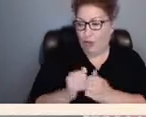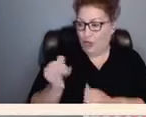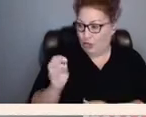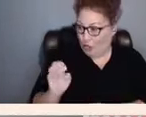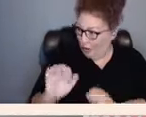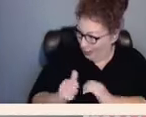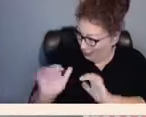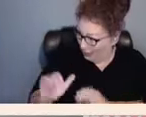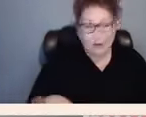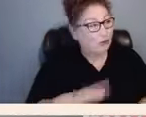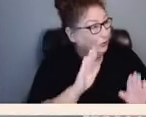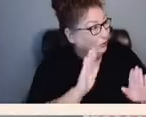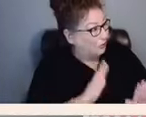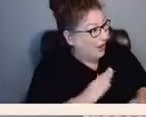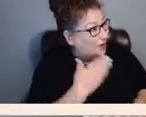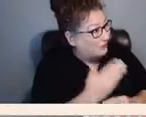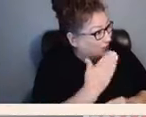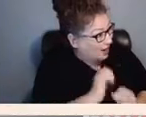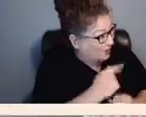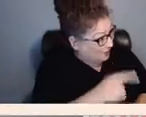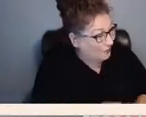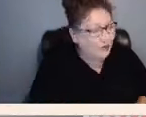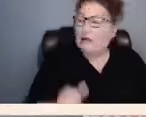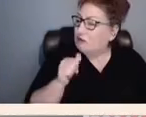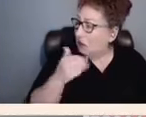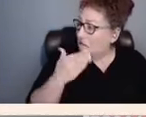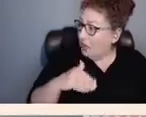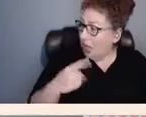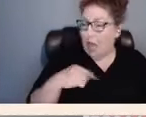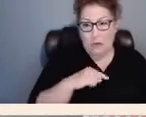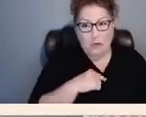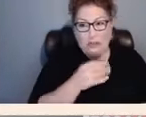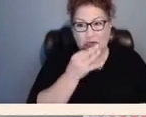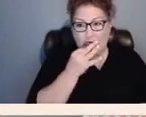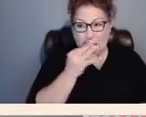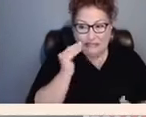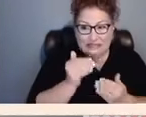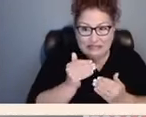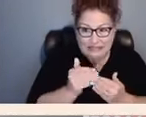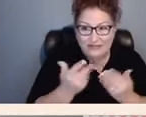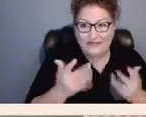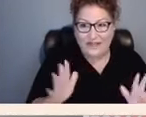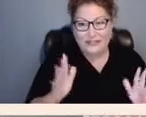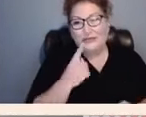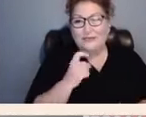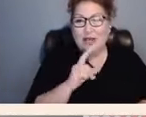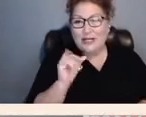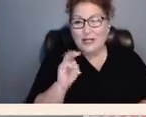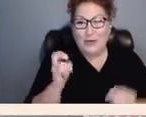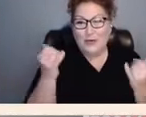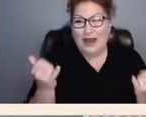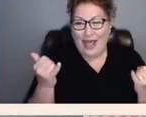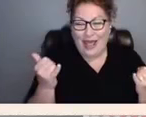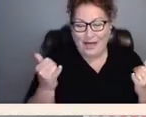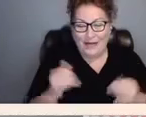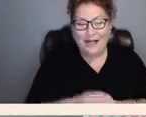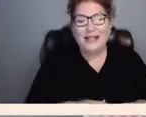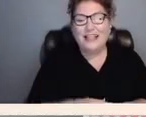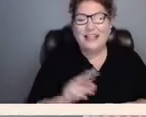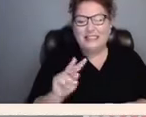you? Not too bad. Good. We're in the home stretch here, the so-called red zone. Red This zone. is the second to last day of